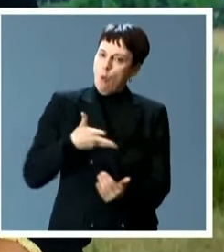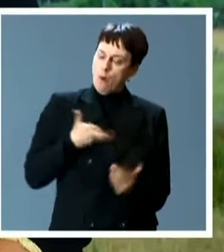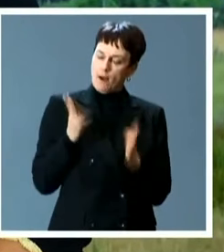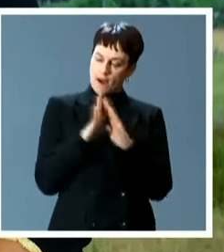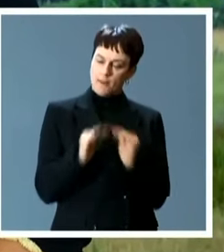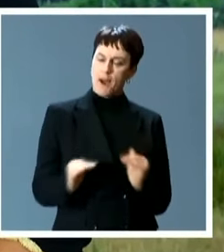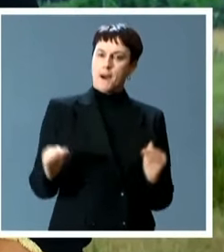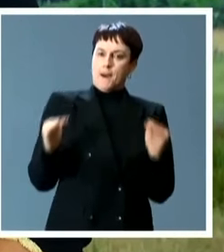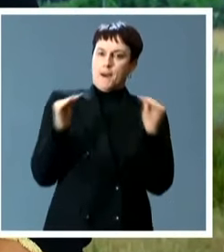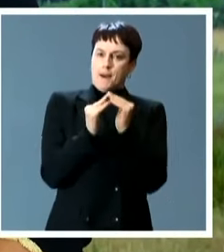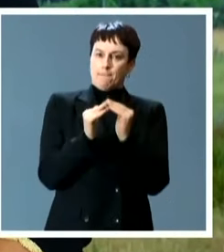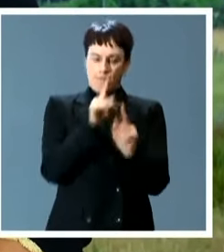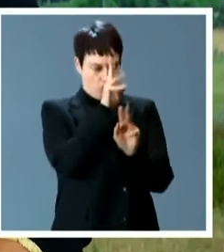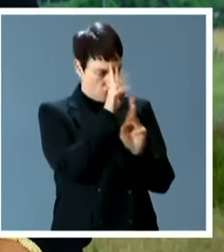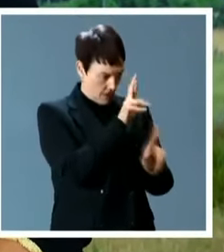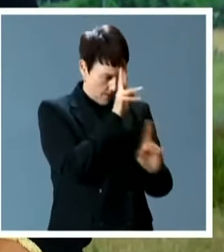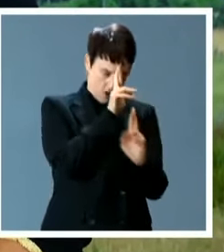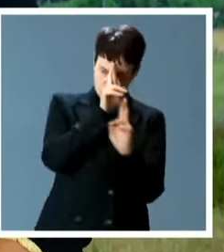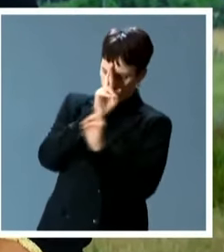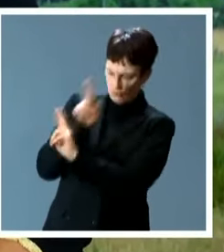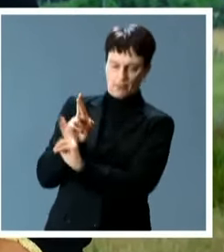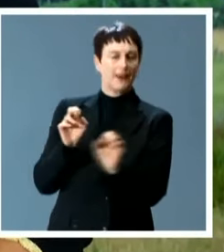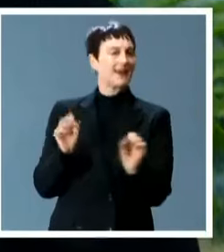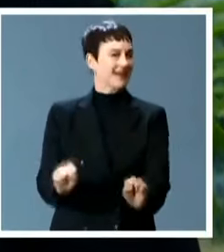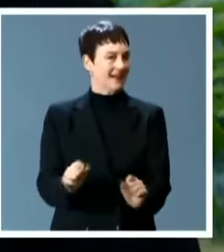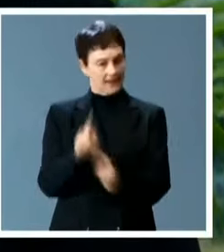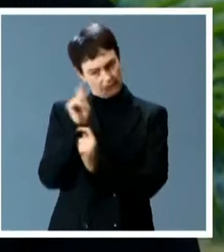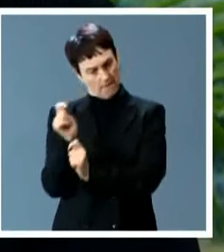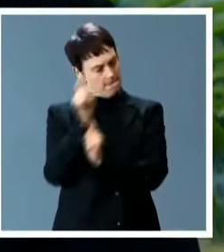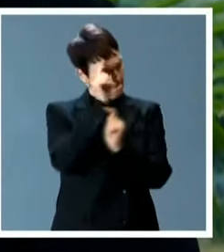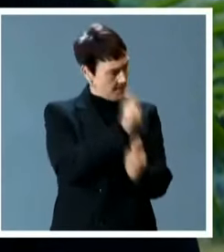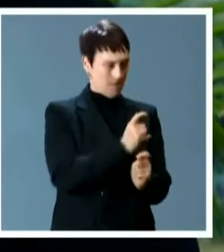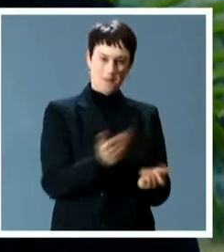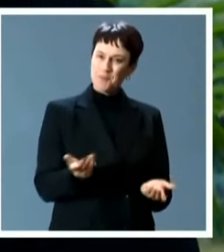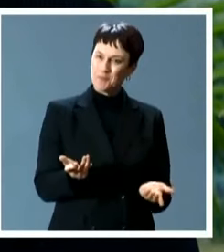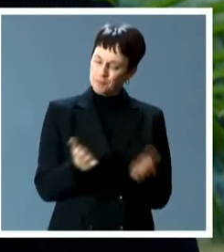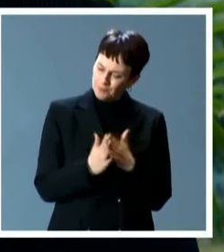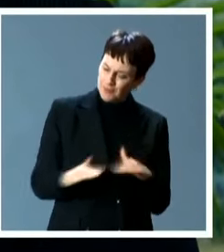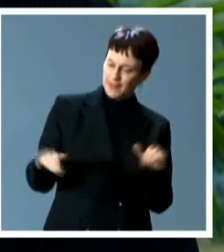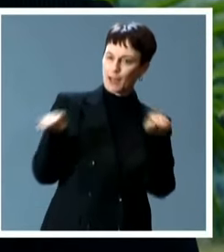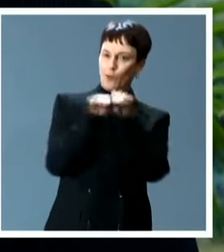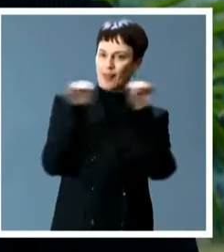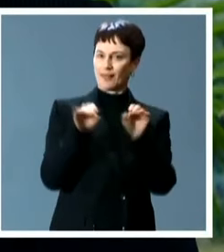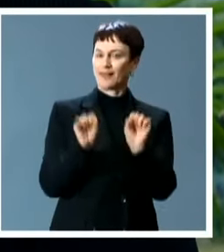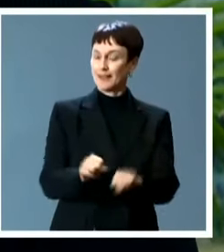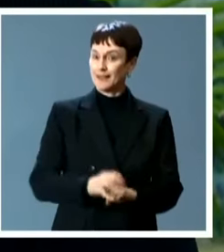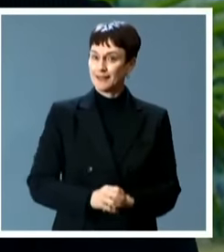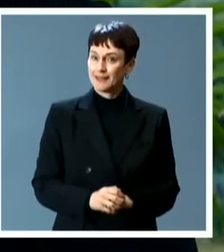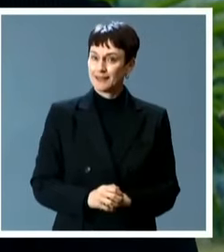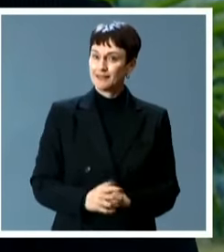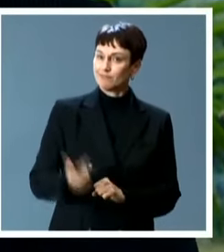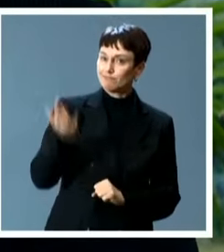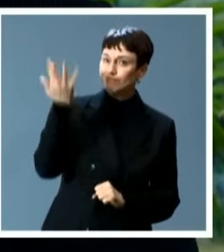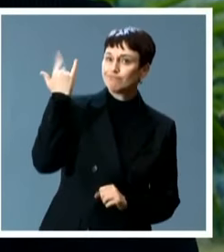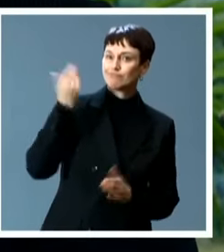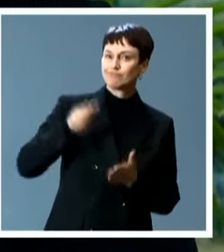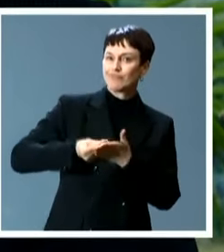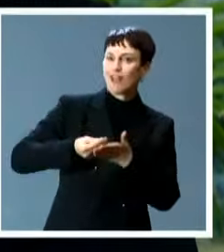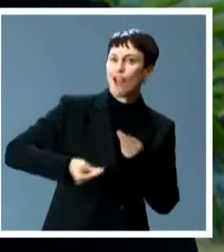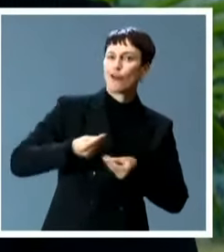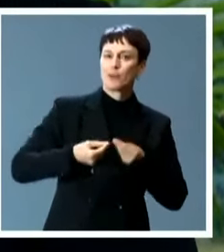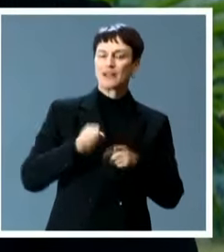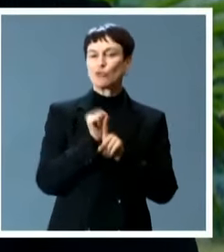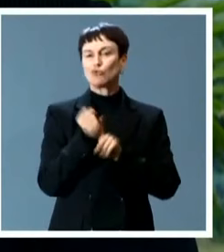mutual respect and equity. The socioeconomic approaches of previous centuries and